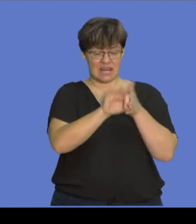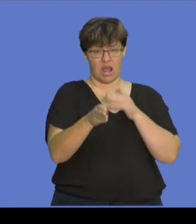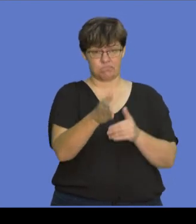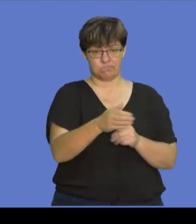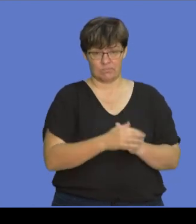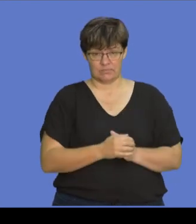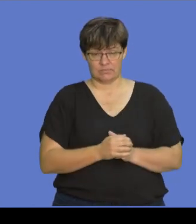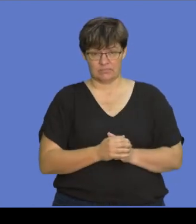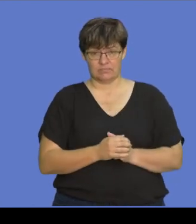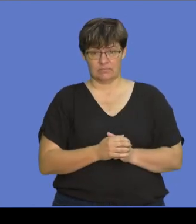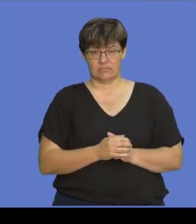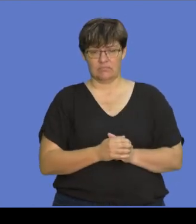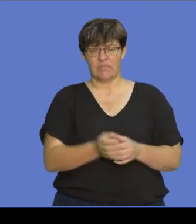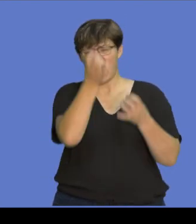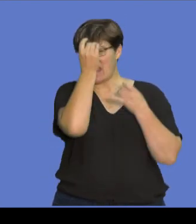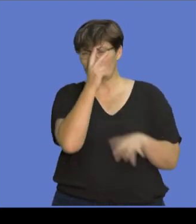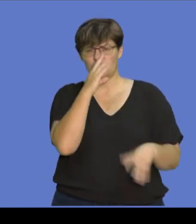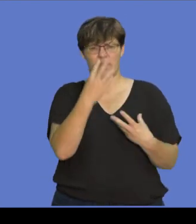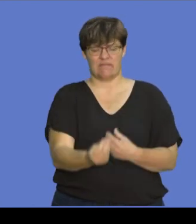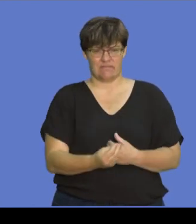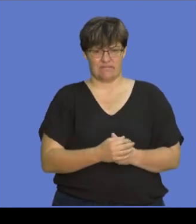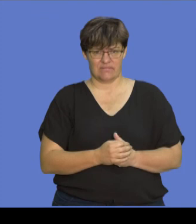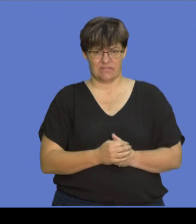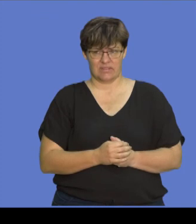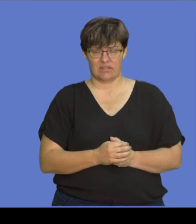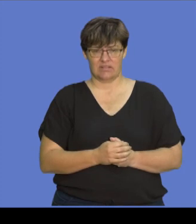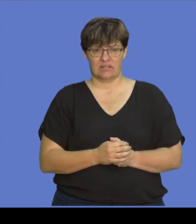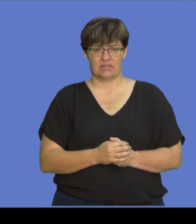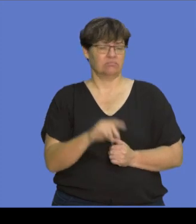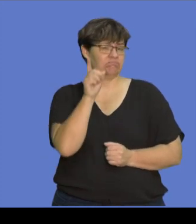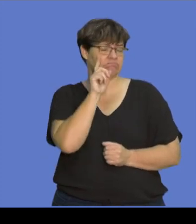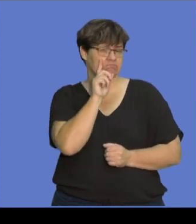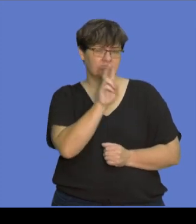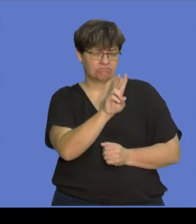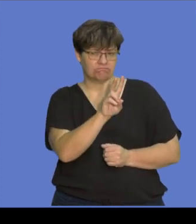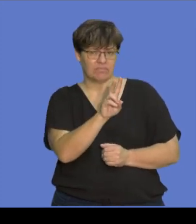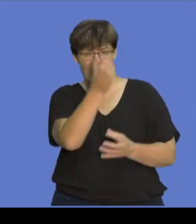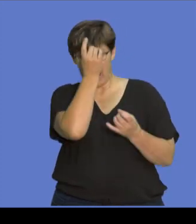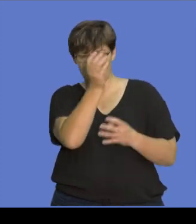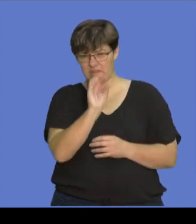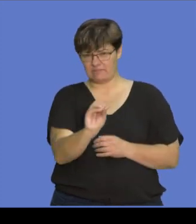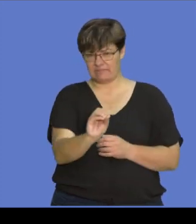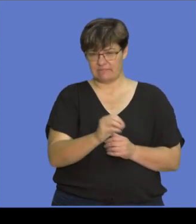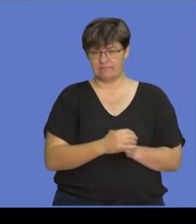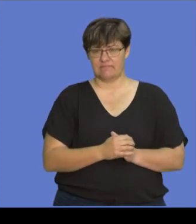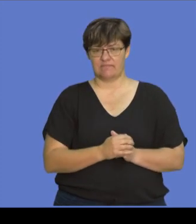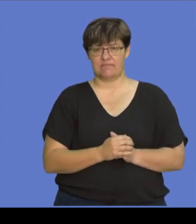Right, now what information do we have about the cleaner? Let's see if we got that information on hand.